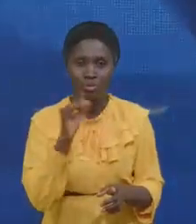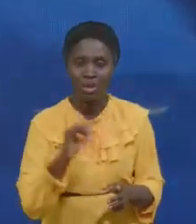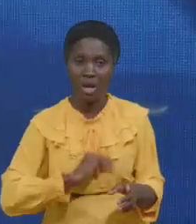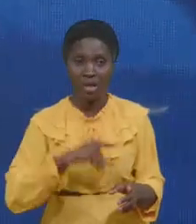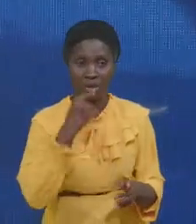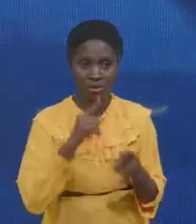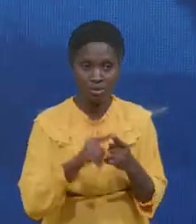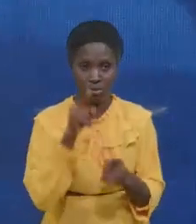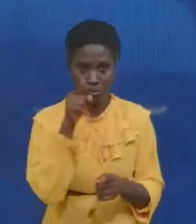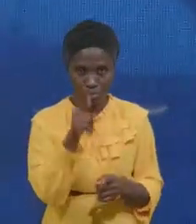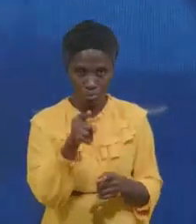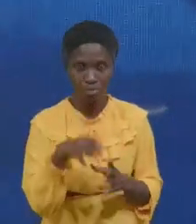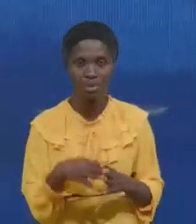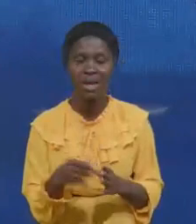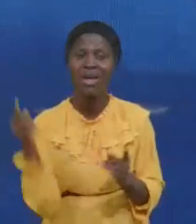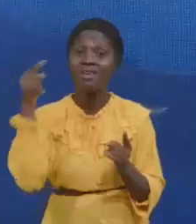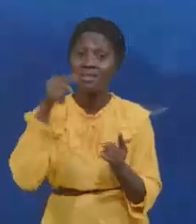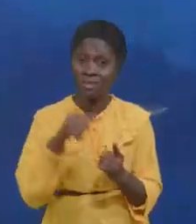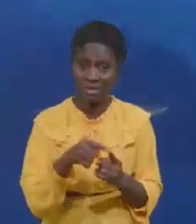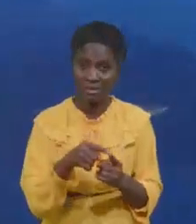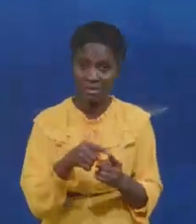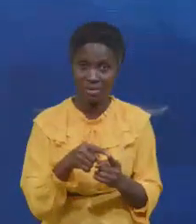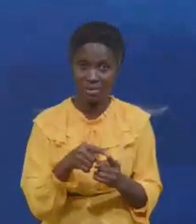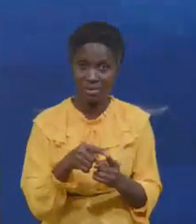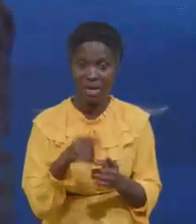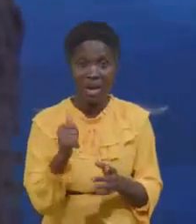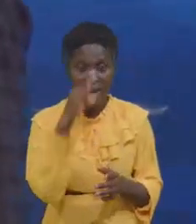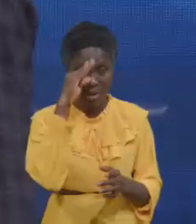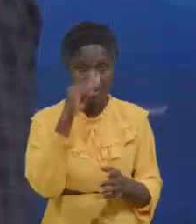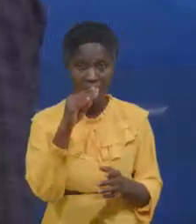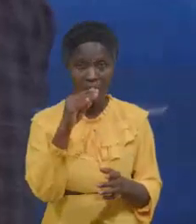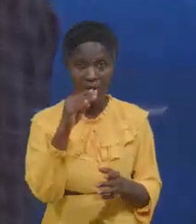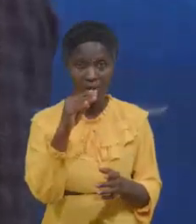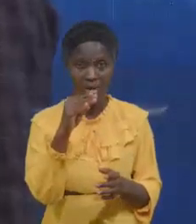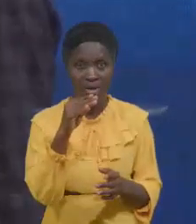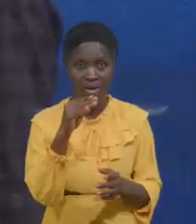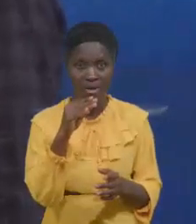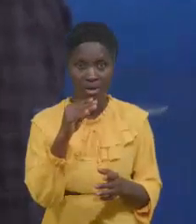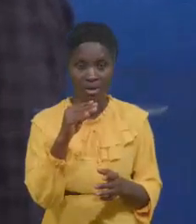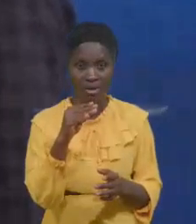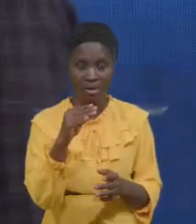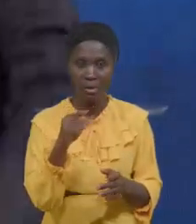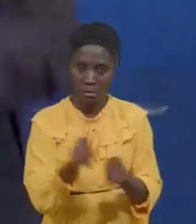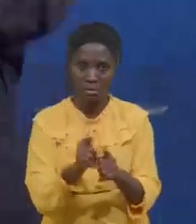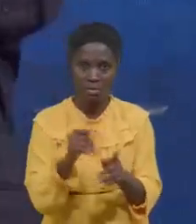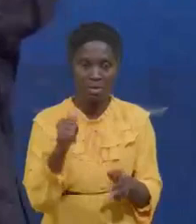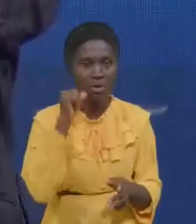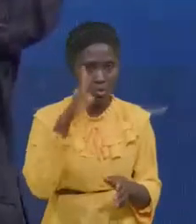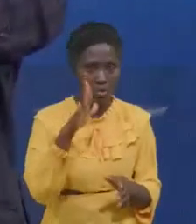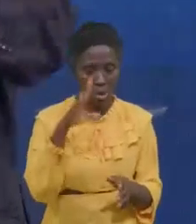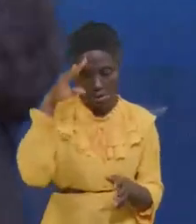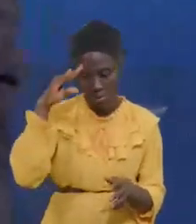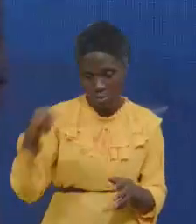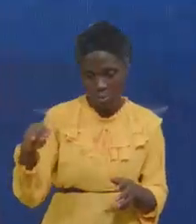say unto thee, except a man, of course, a woman, a